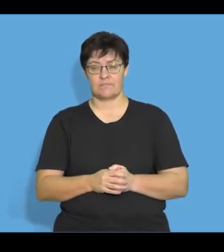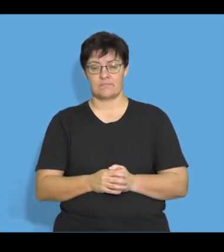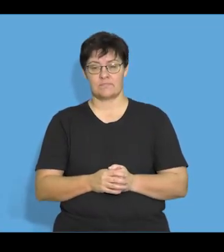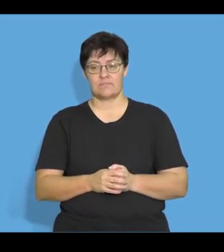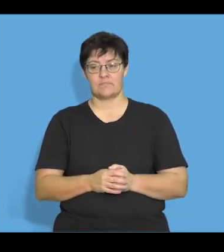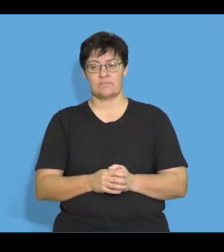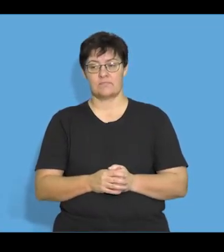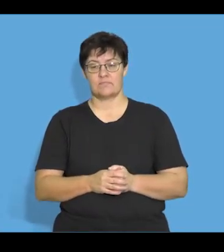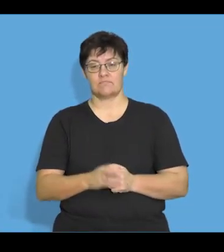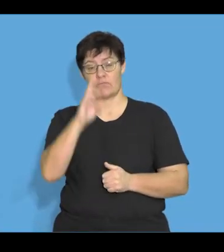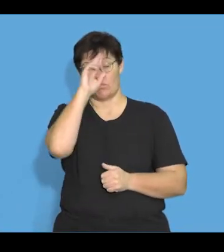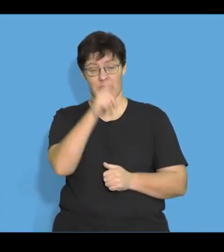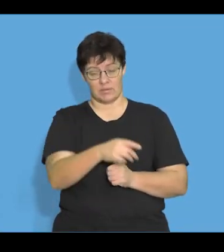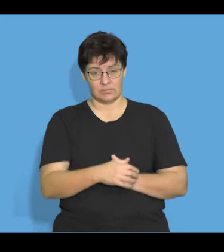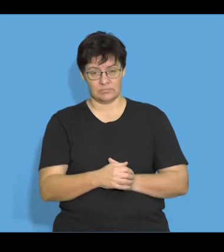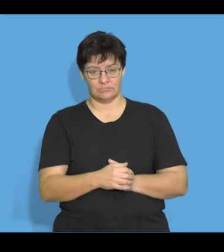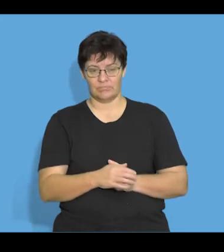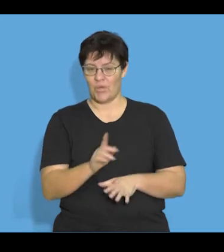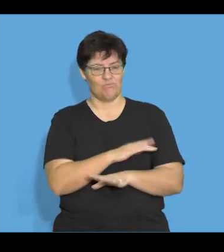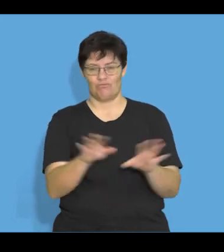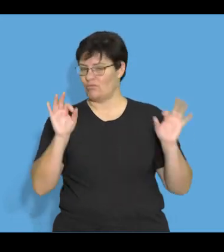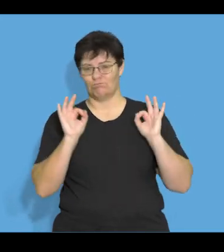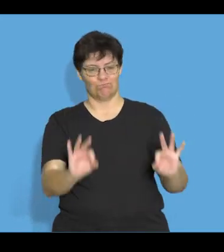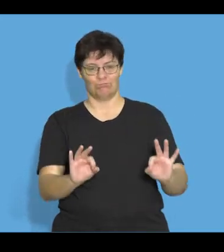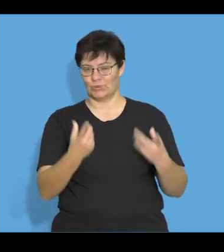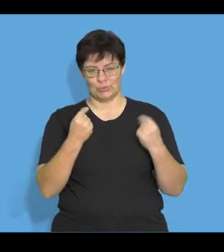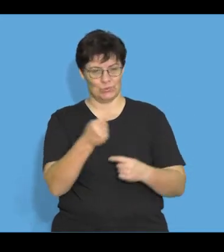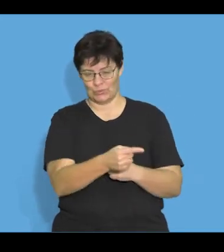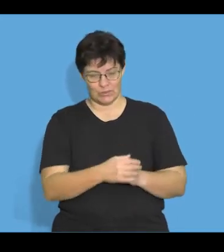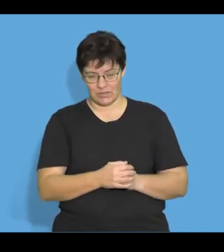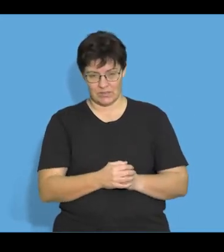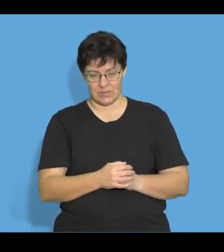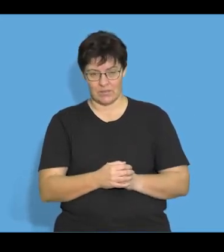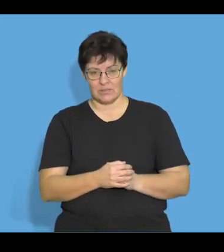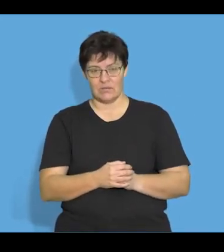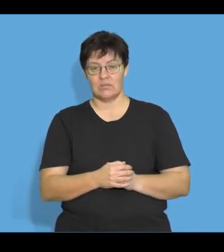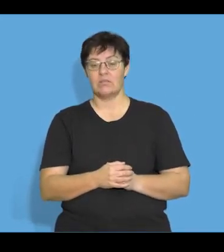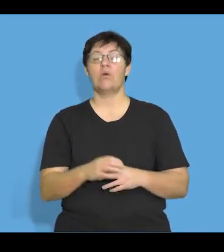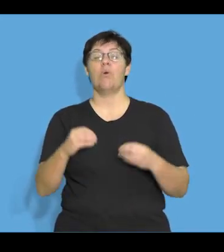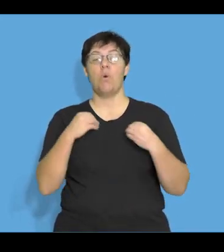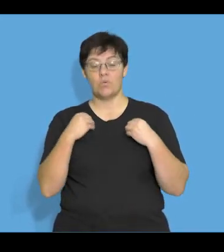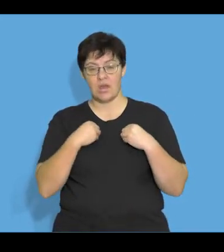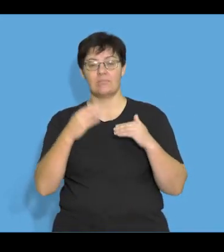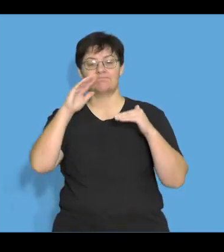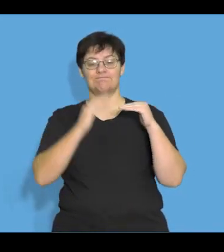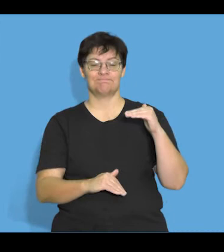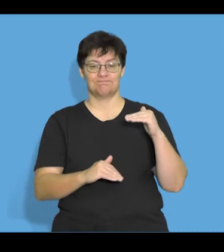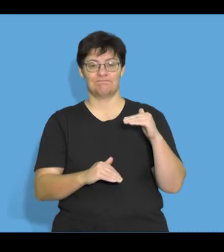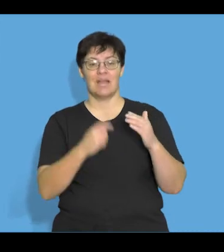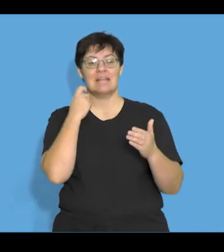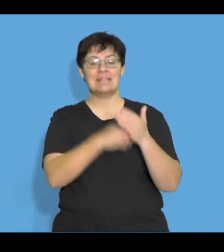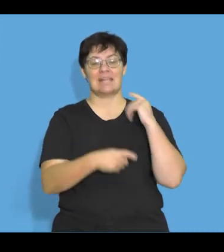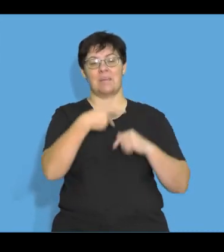Remember, it is unethical to do that, and the owner will reduce the tax payable